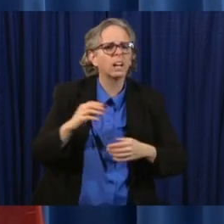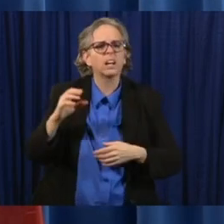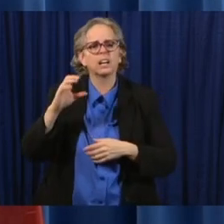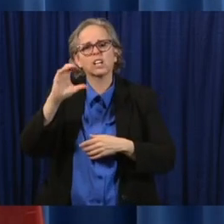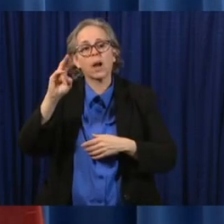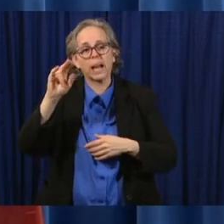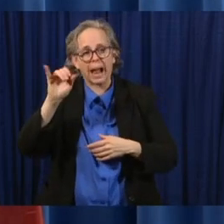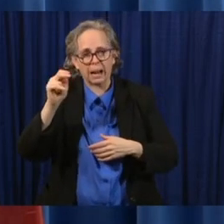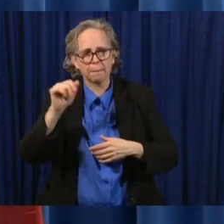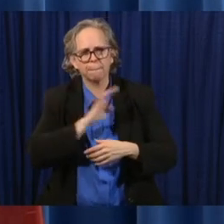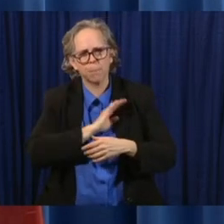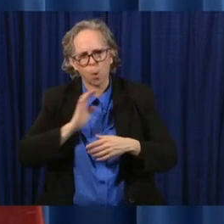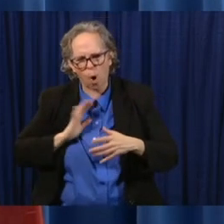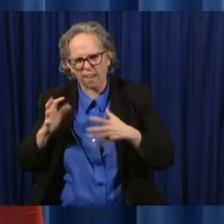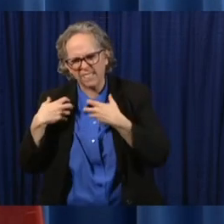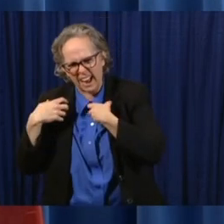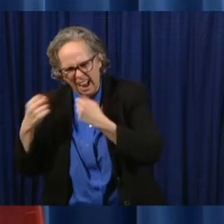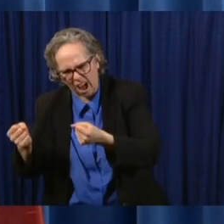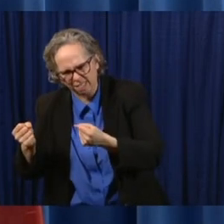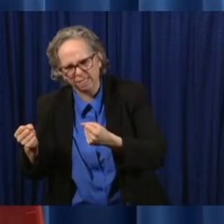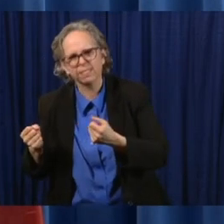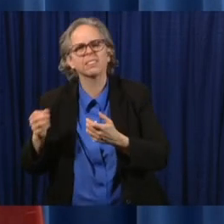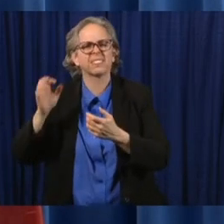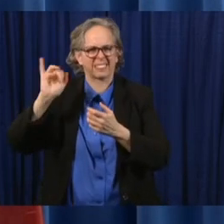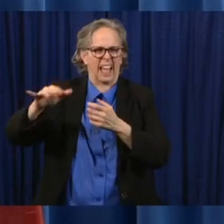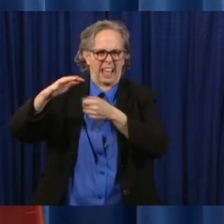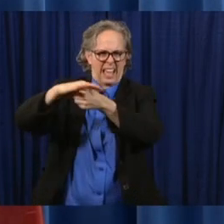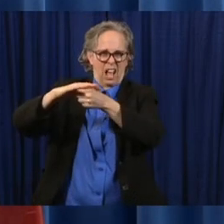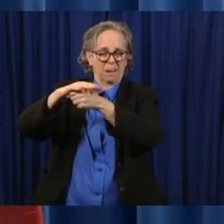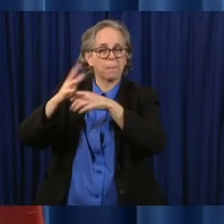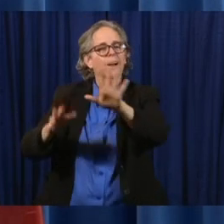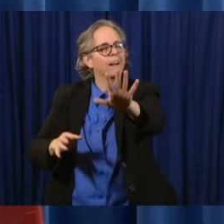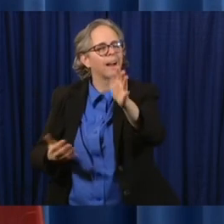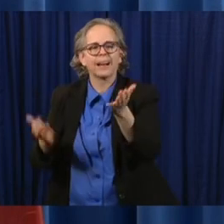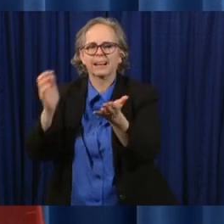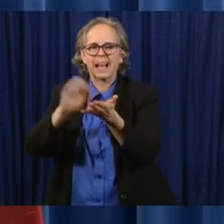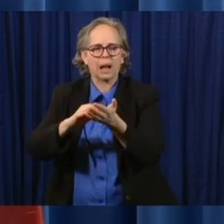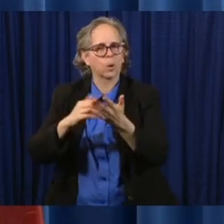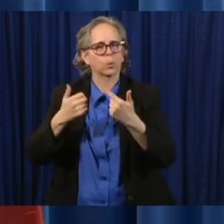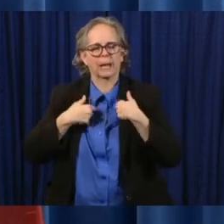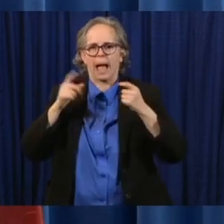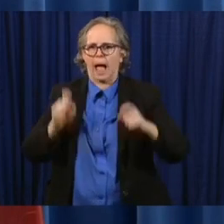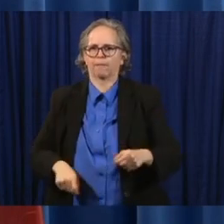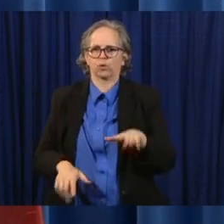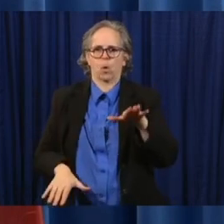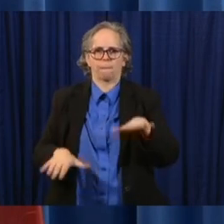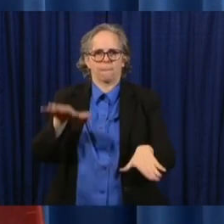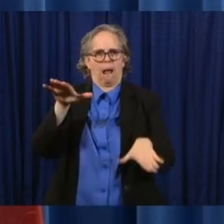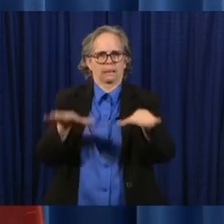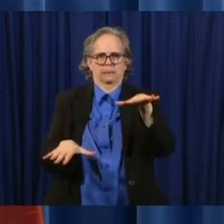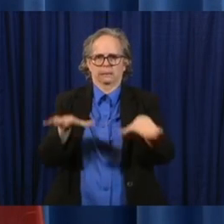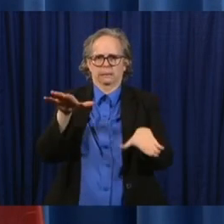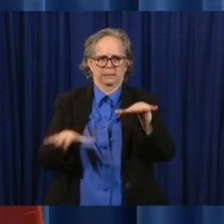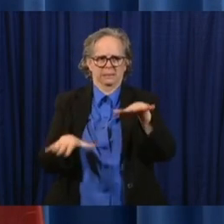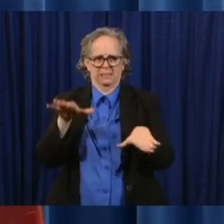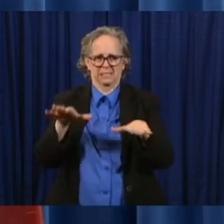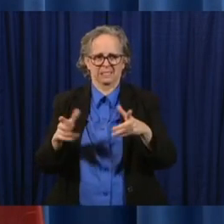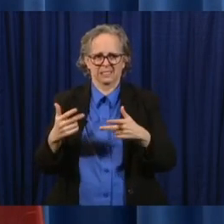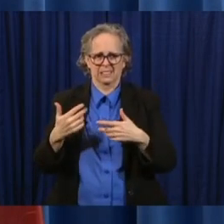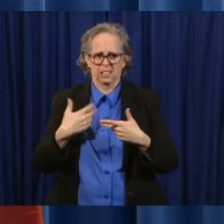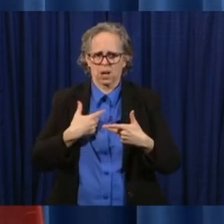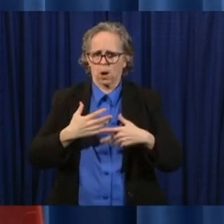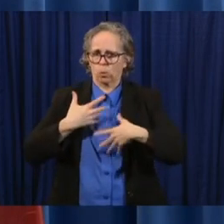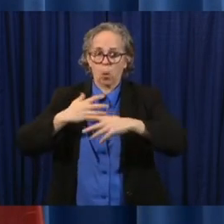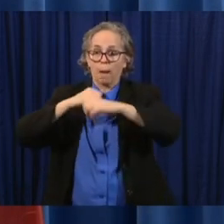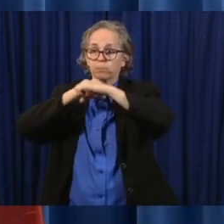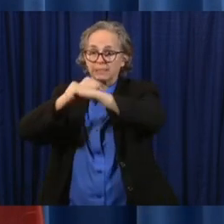Group. However, as I said before, we are balancing our obligation to protect privacy with our desire to be as transparent